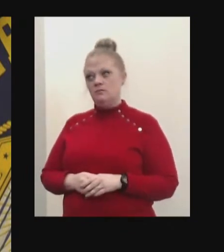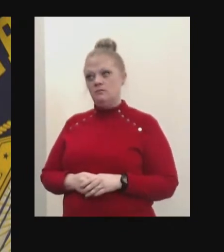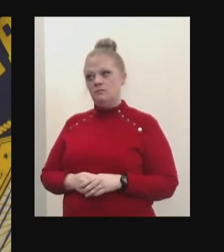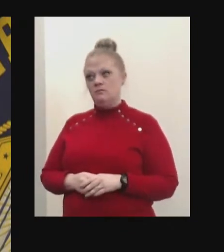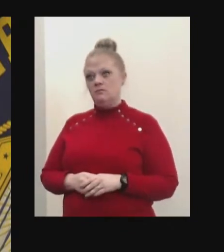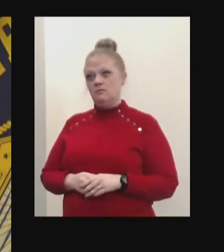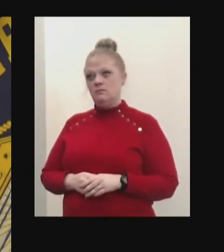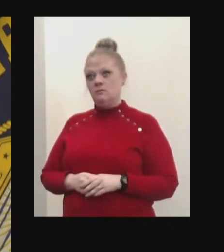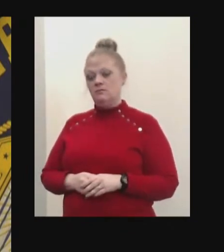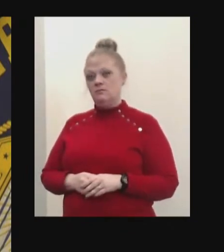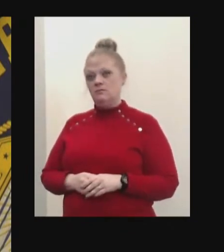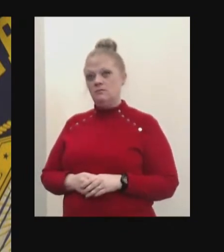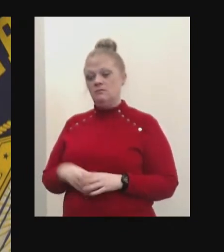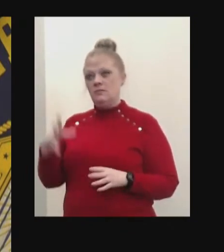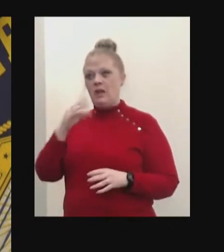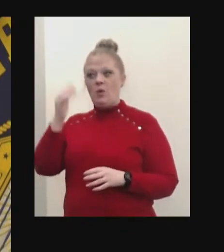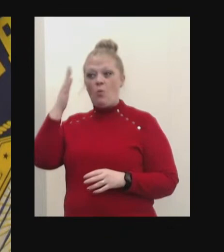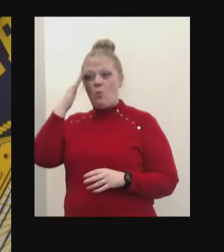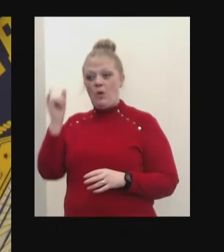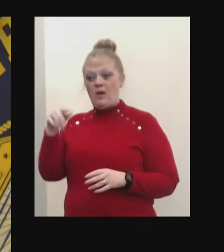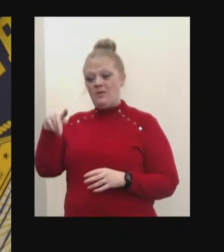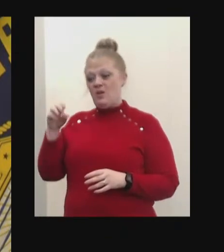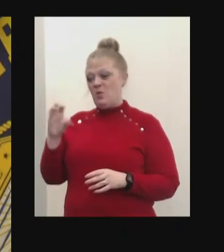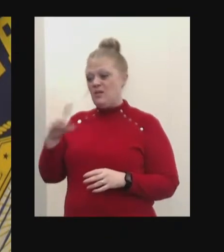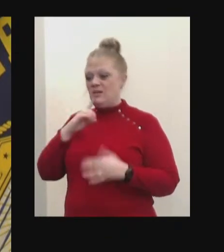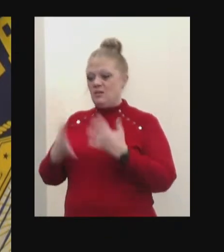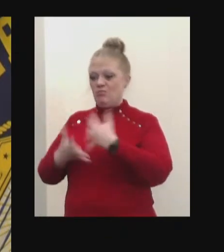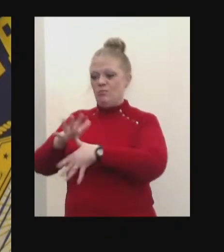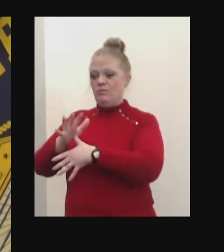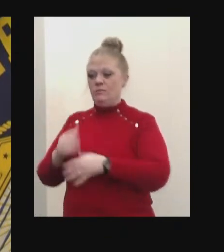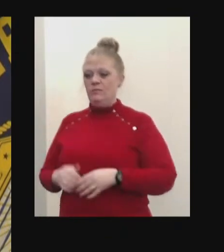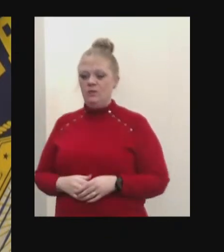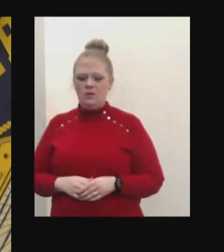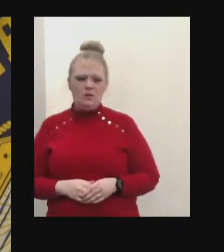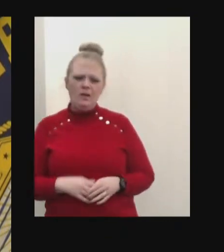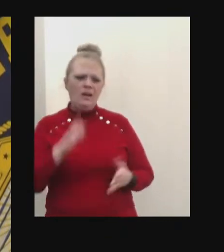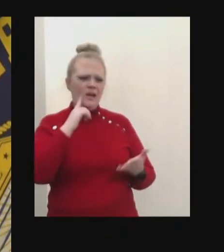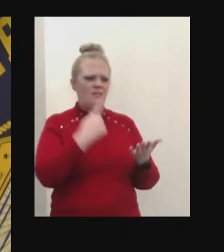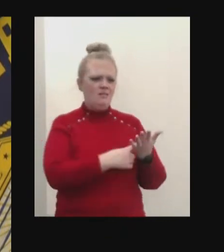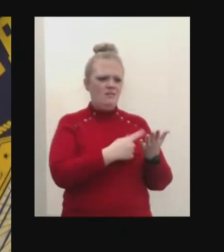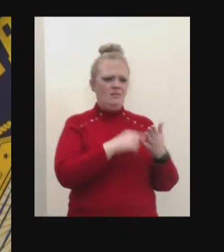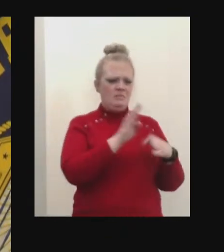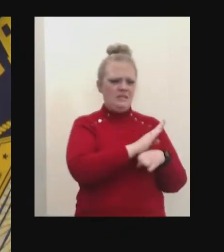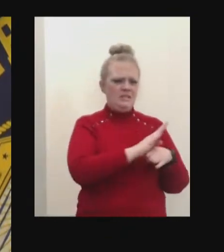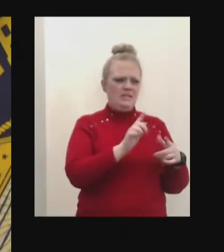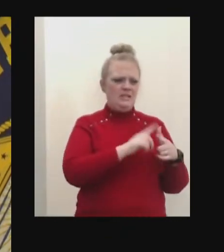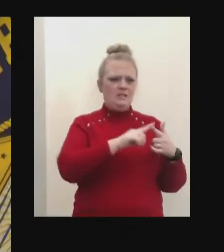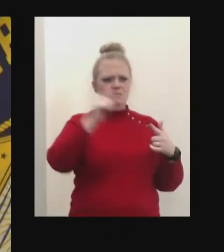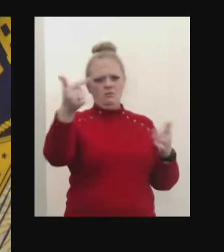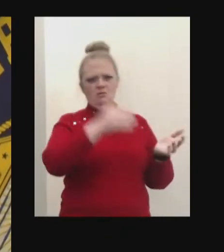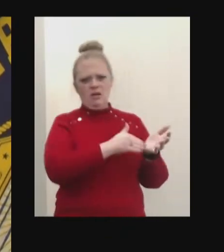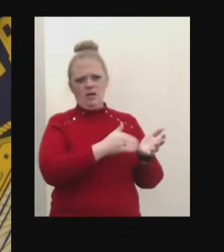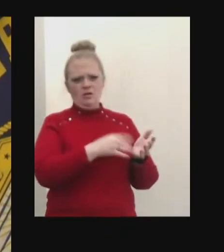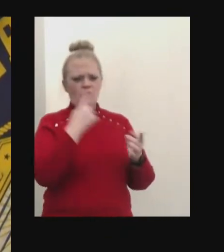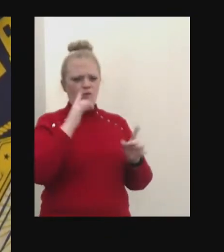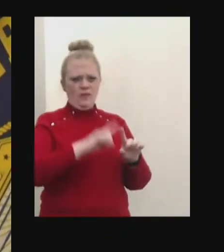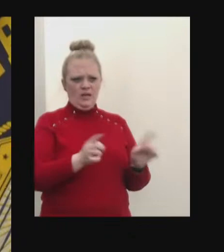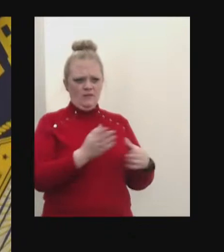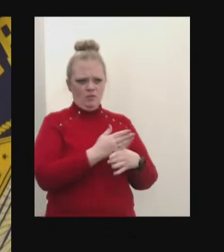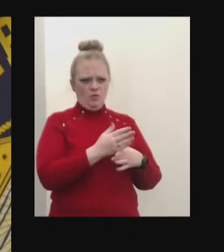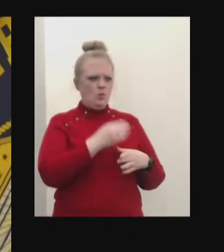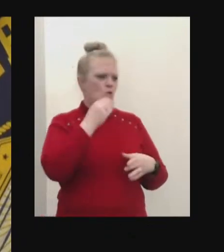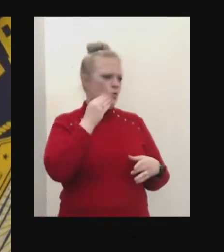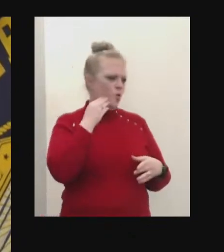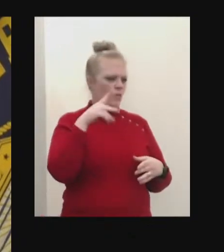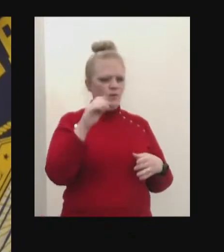why that point of care should be prioritized? Well, I'll talk about the businesses and then turn it over to Dr. Burstein about the difference between home and point of